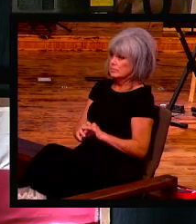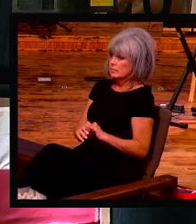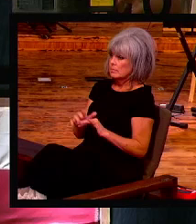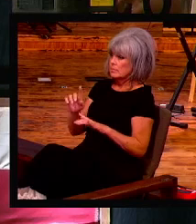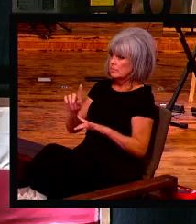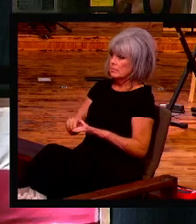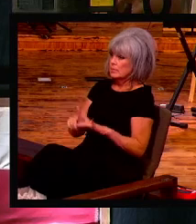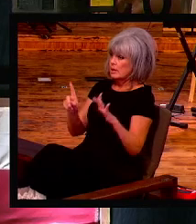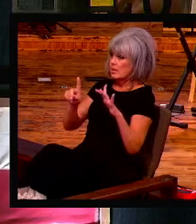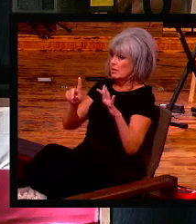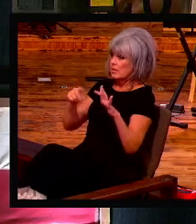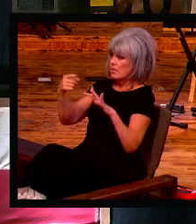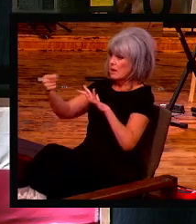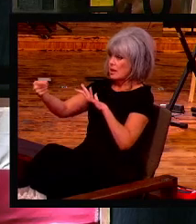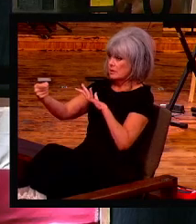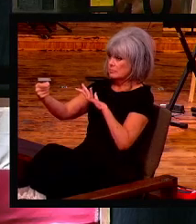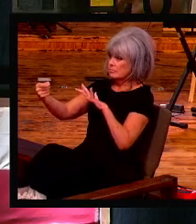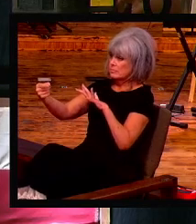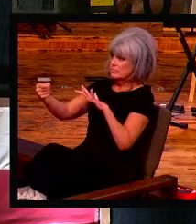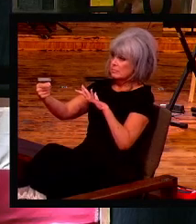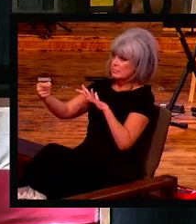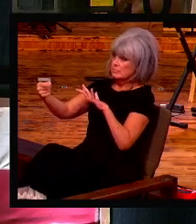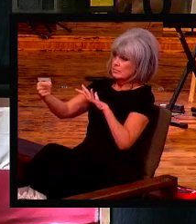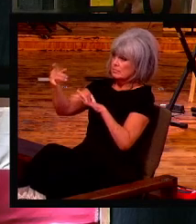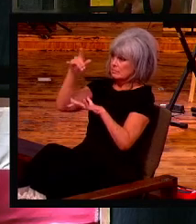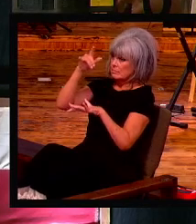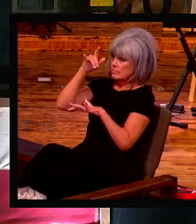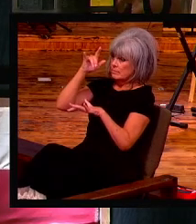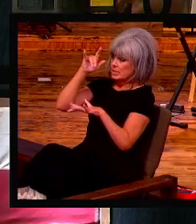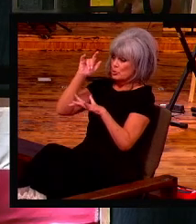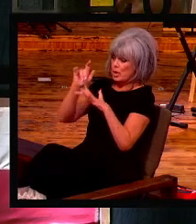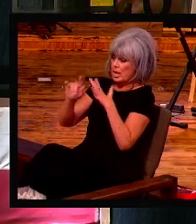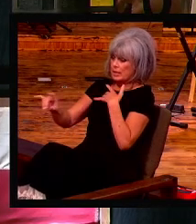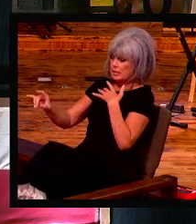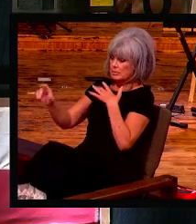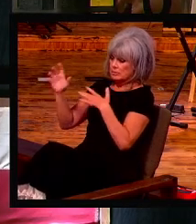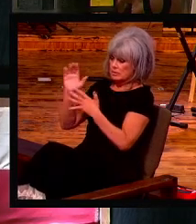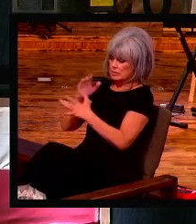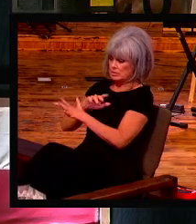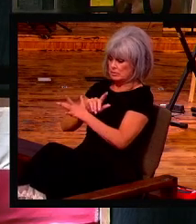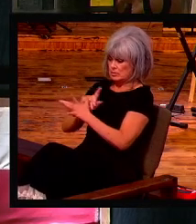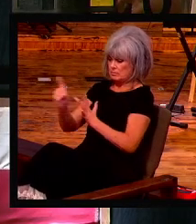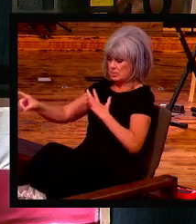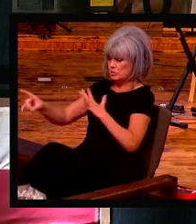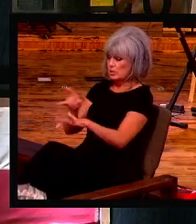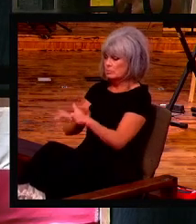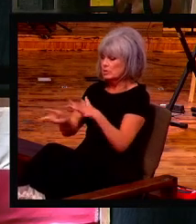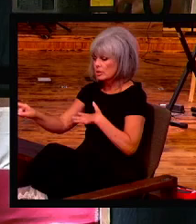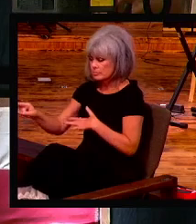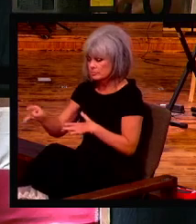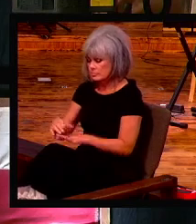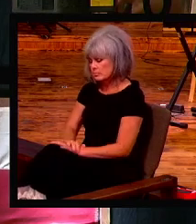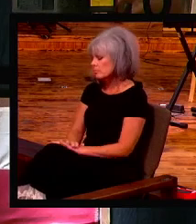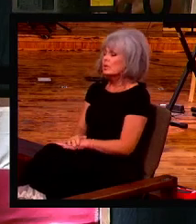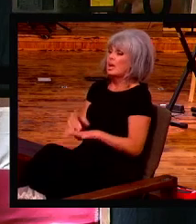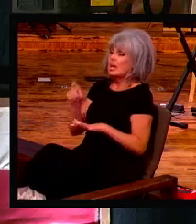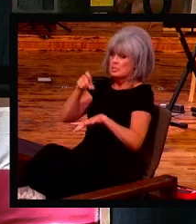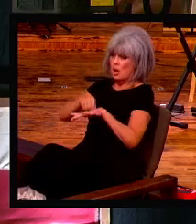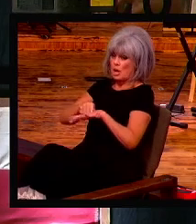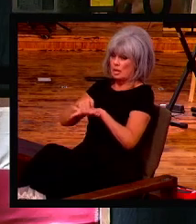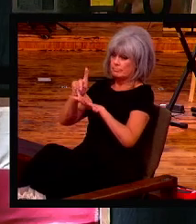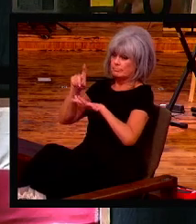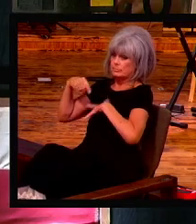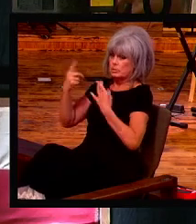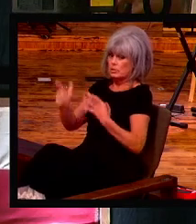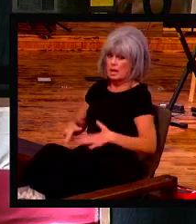And I want you to think for just a moment. I'm going to ask the Holy Spirit to bring to your remembrance. Has there been a moment in your life where you've been in relationship